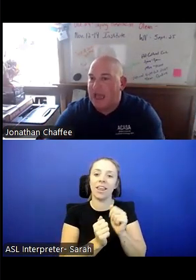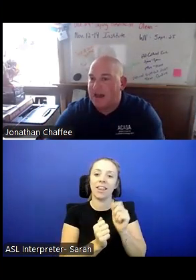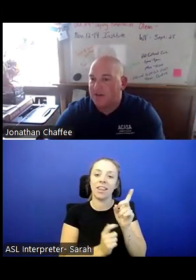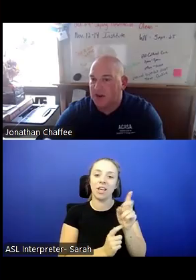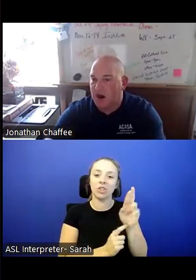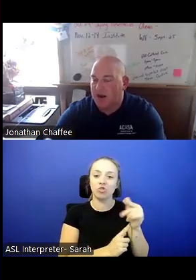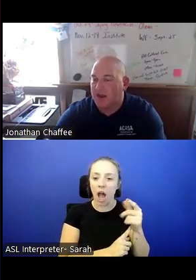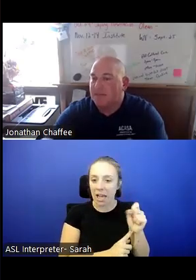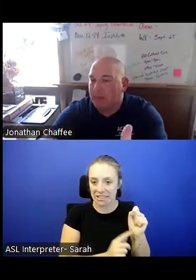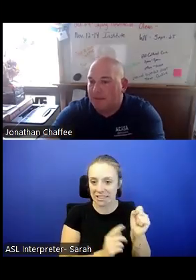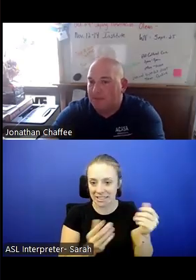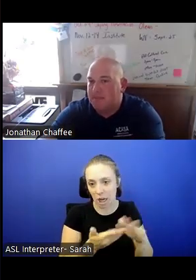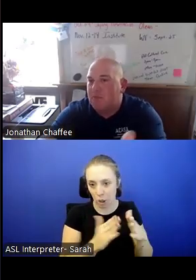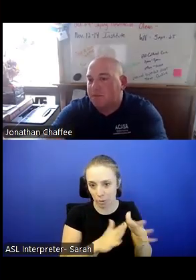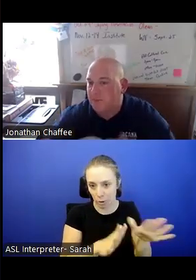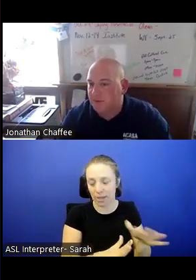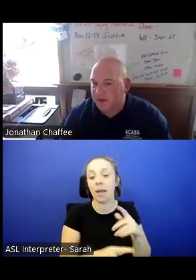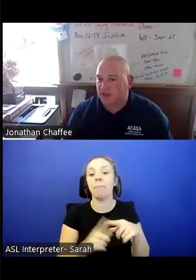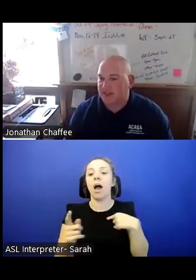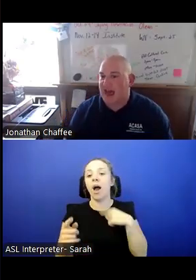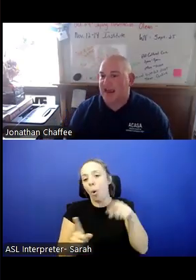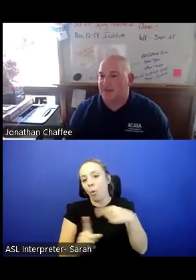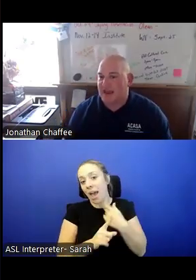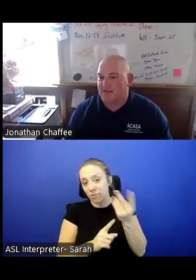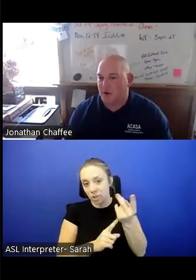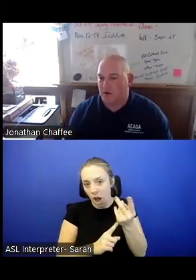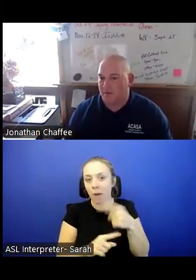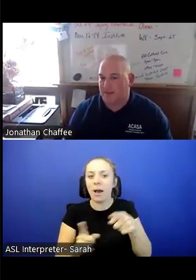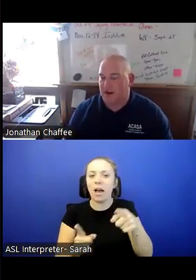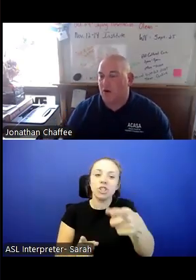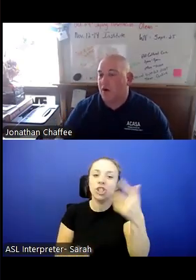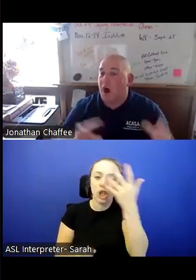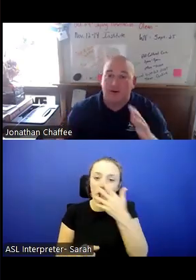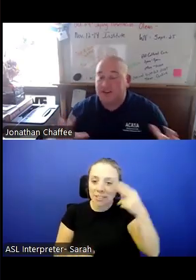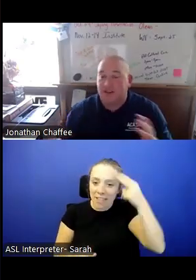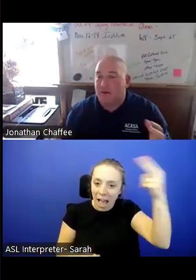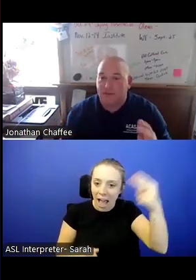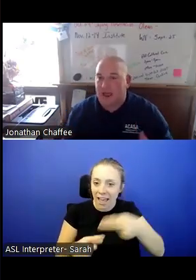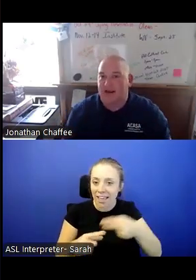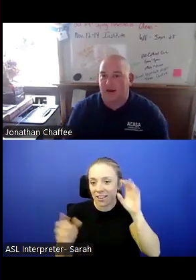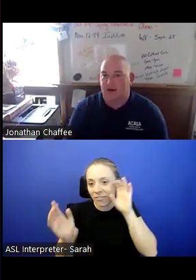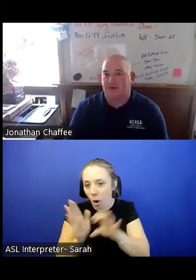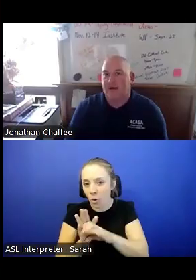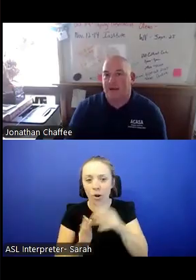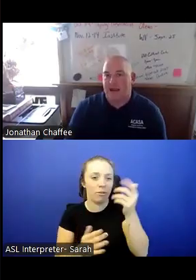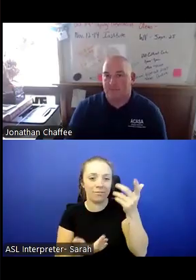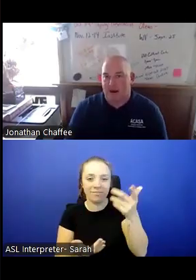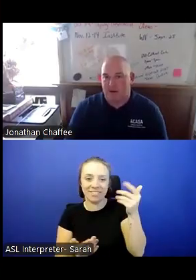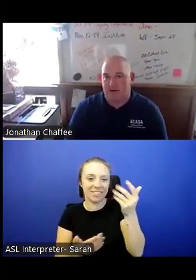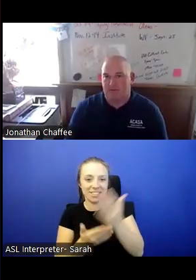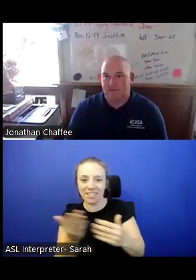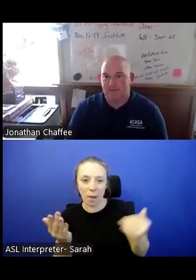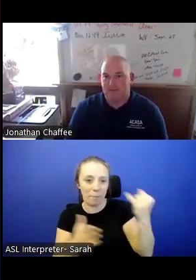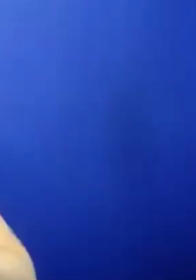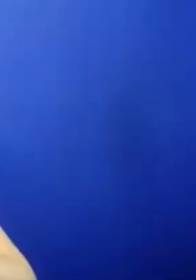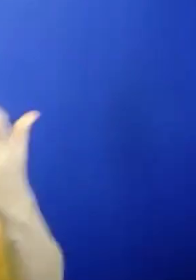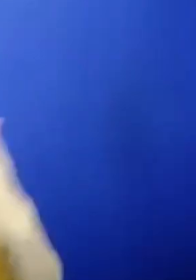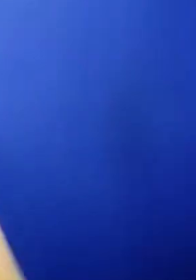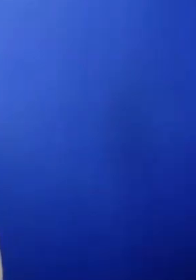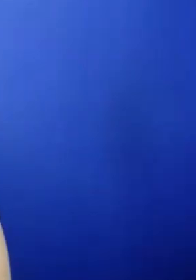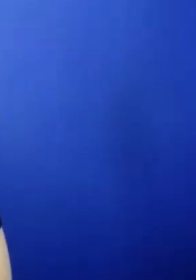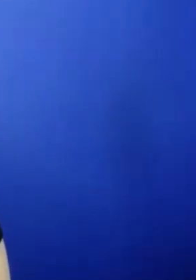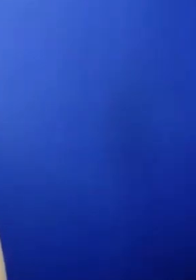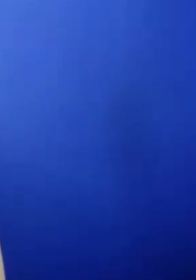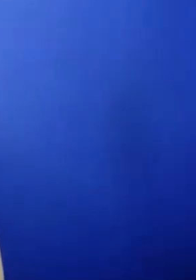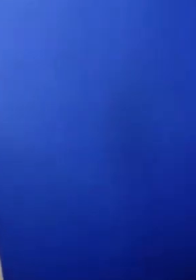only have a dog, but most people think she's high in that photo maybe, or under some kind of impairment. So let me